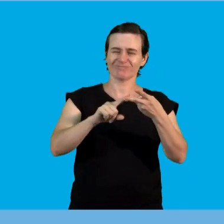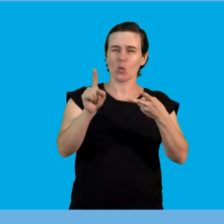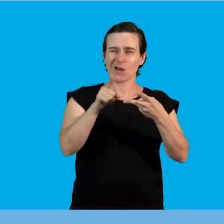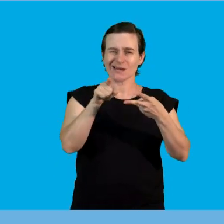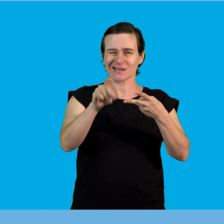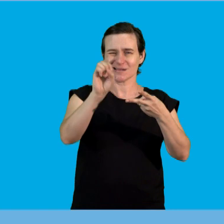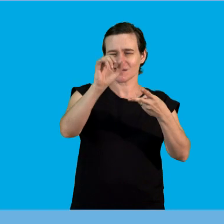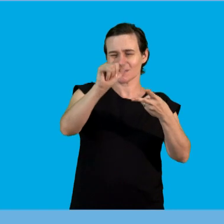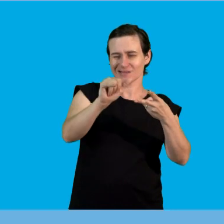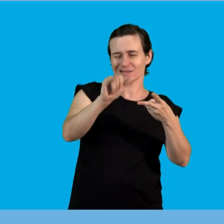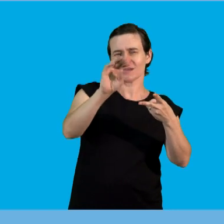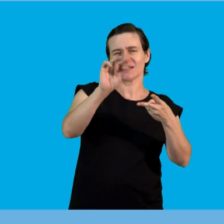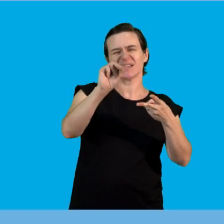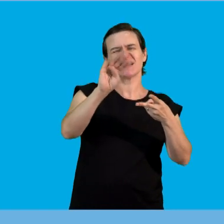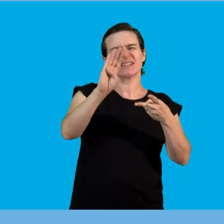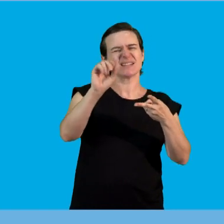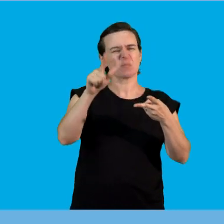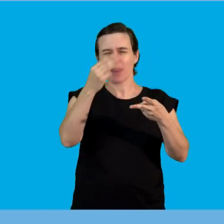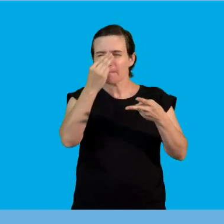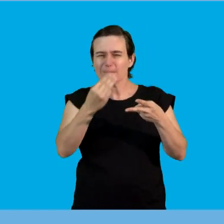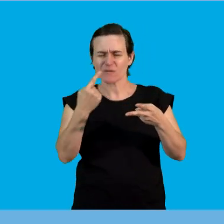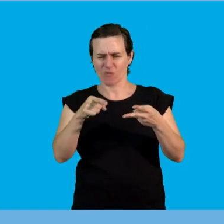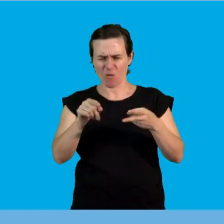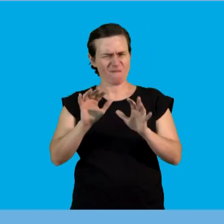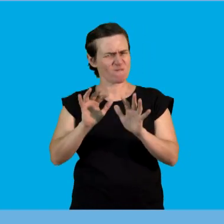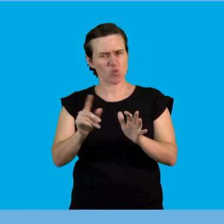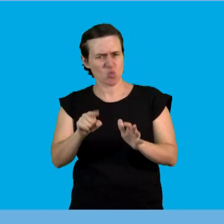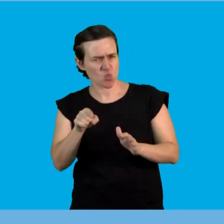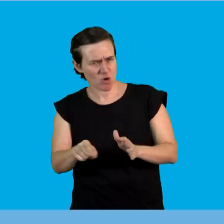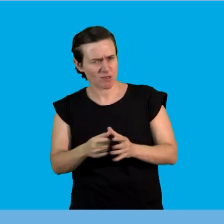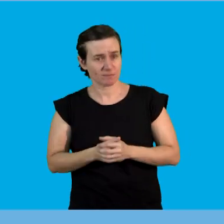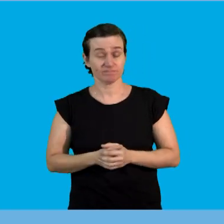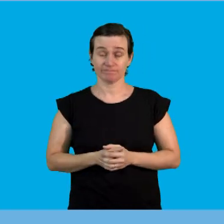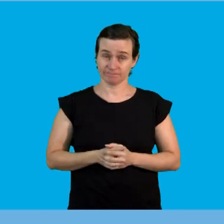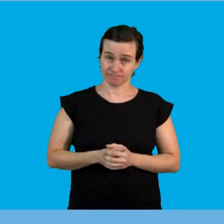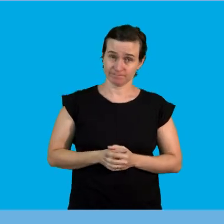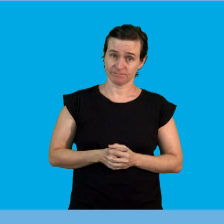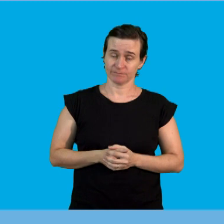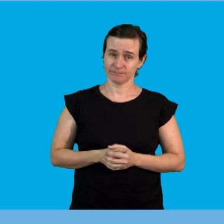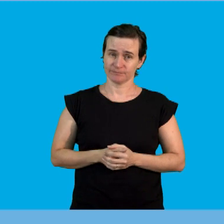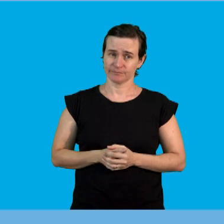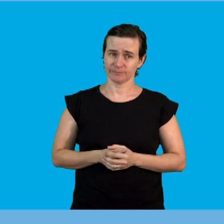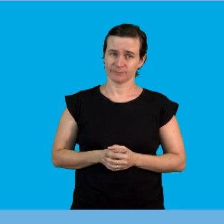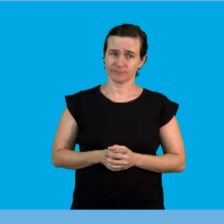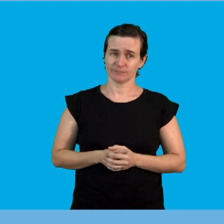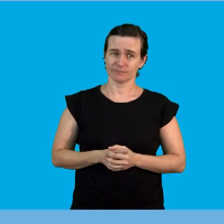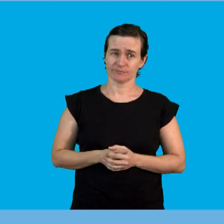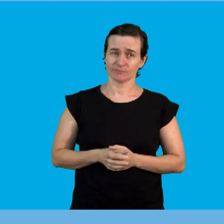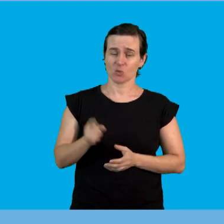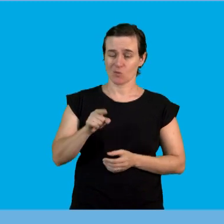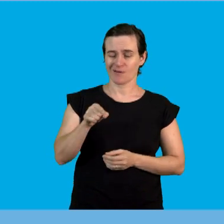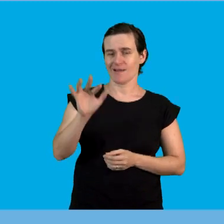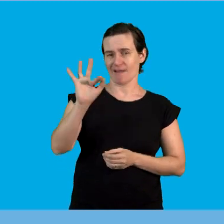for force. So the symbol for force, we do know that the symbol for force